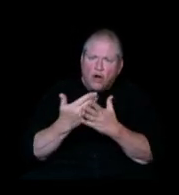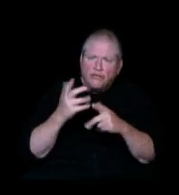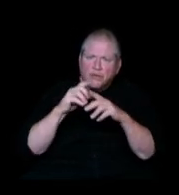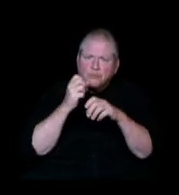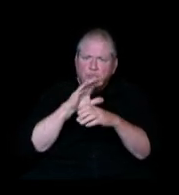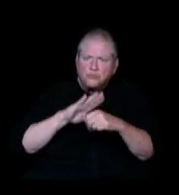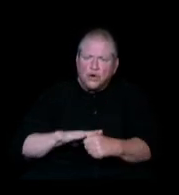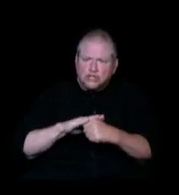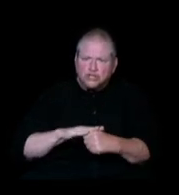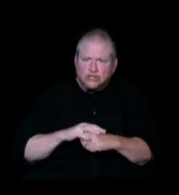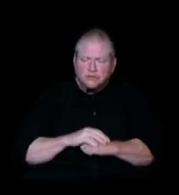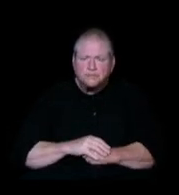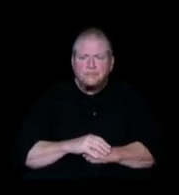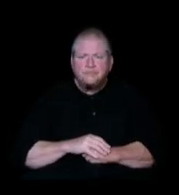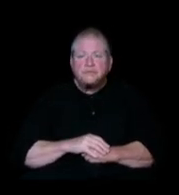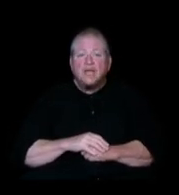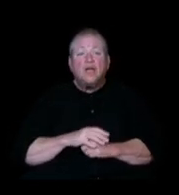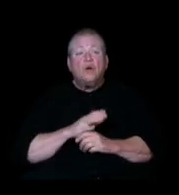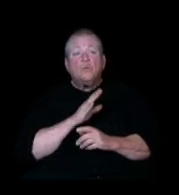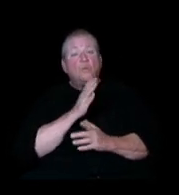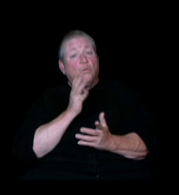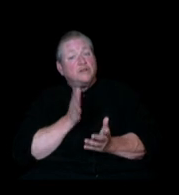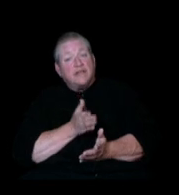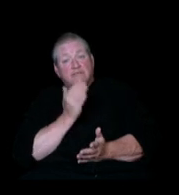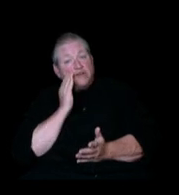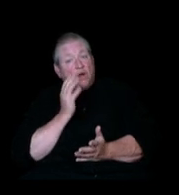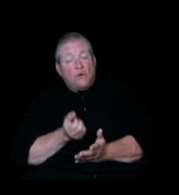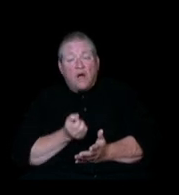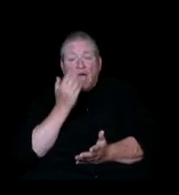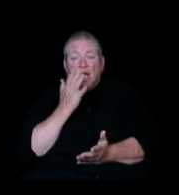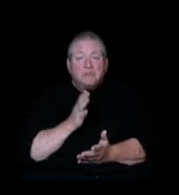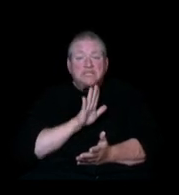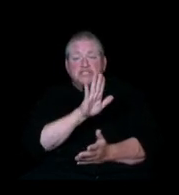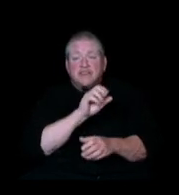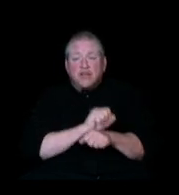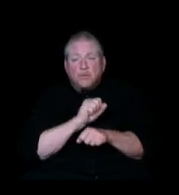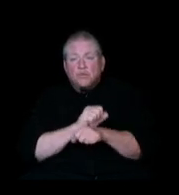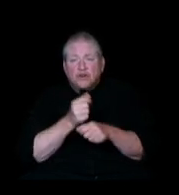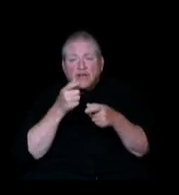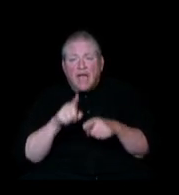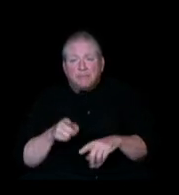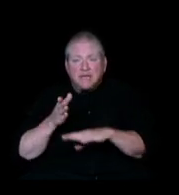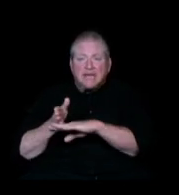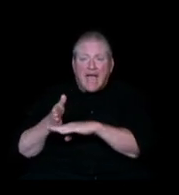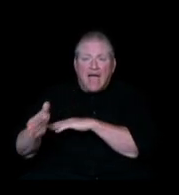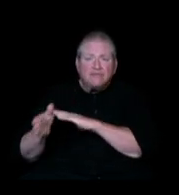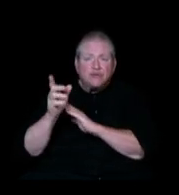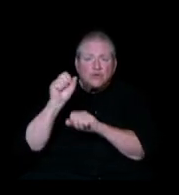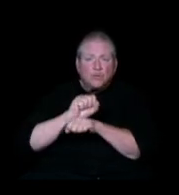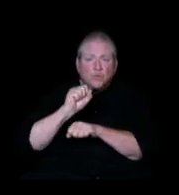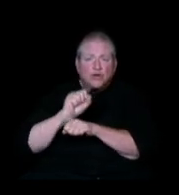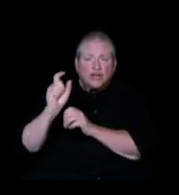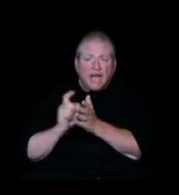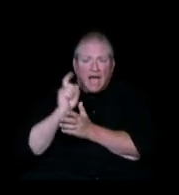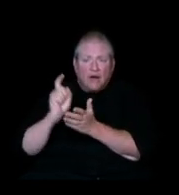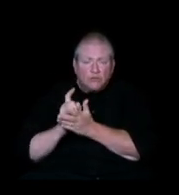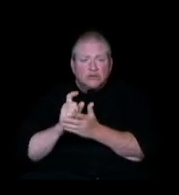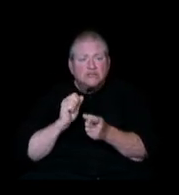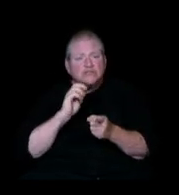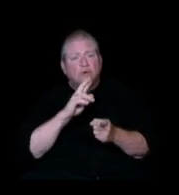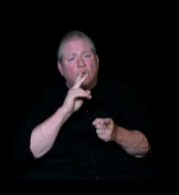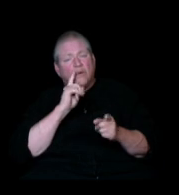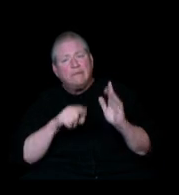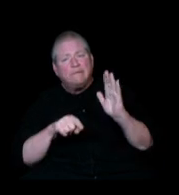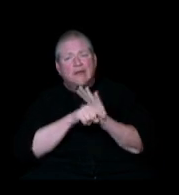sustained pressure. While we may never know how much of their work took place well beyond regular work hours and to the detriment of their